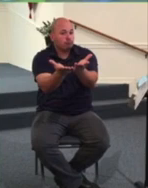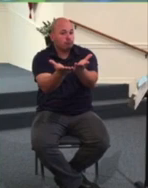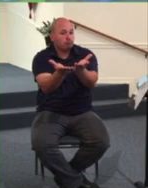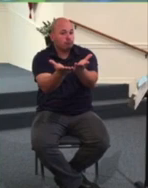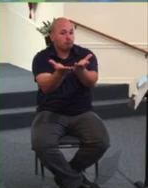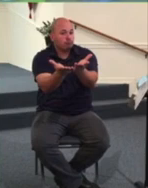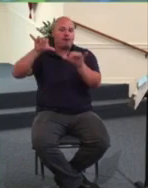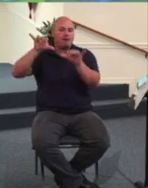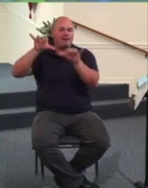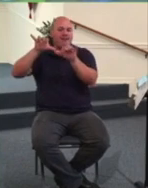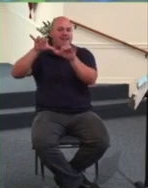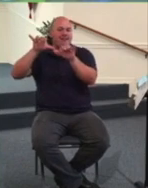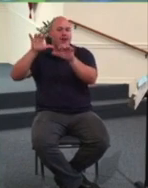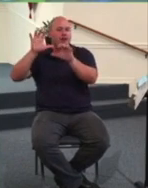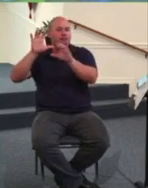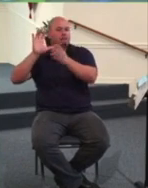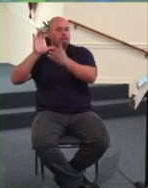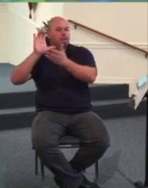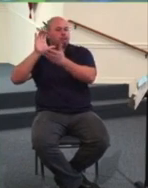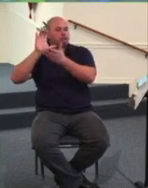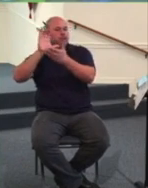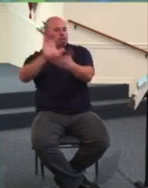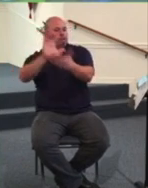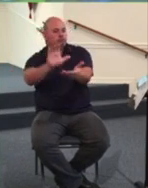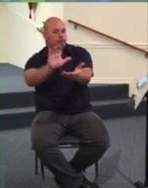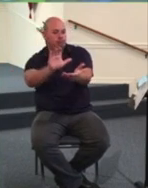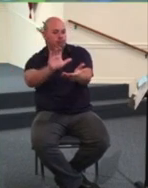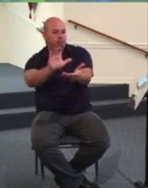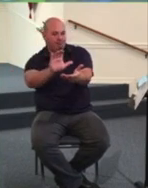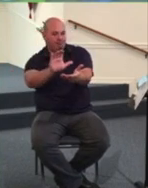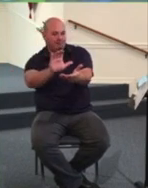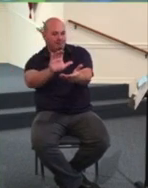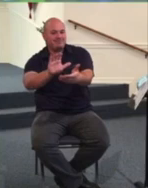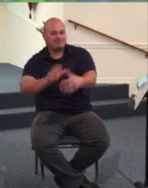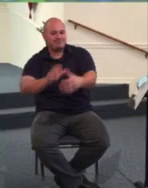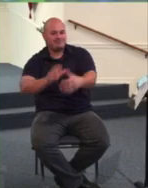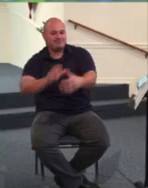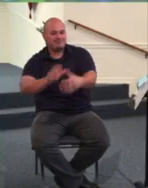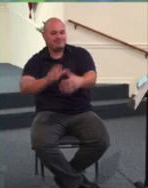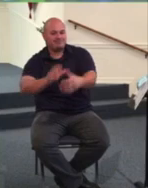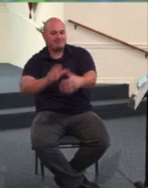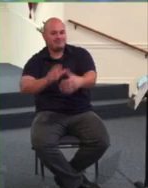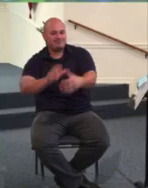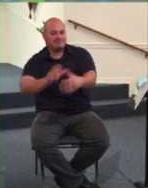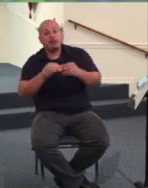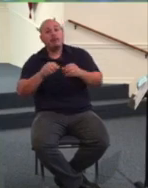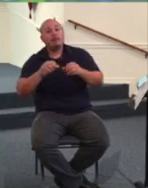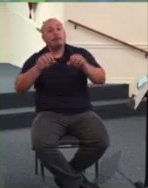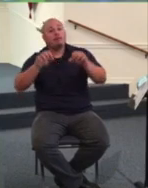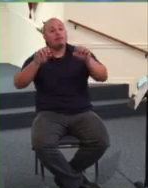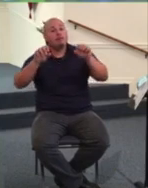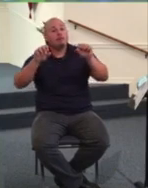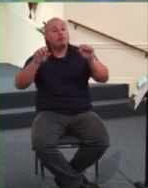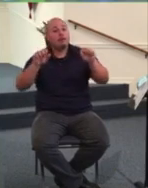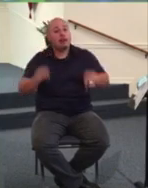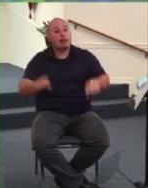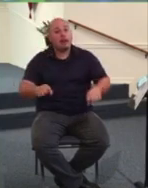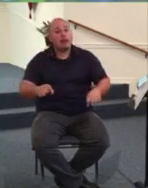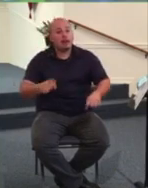He also told them this parable. Can the blind lead the blind? Will they not both fall into a